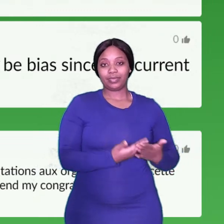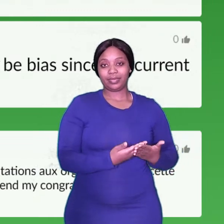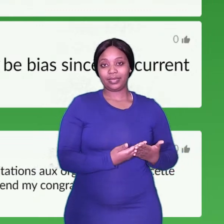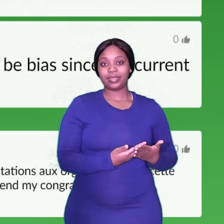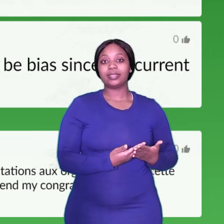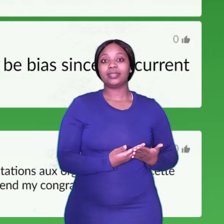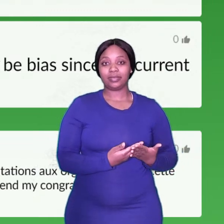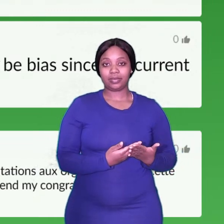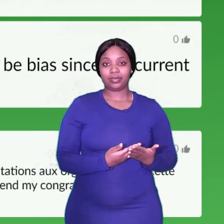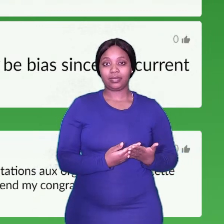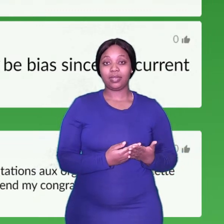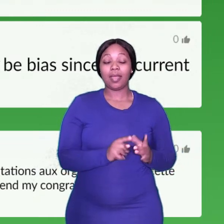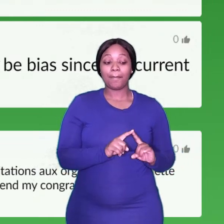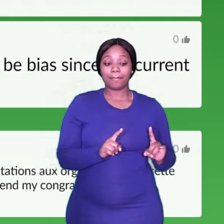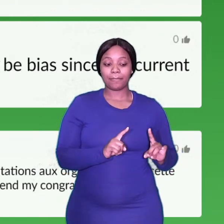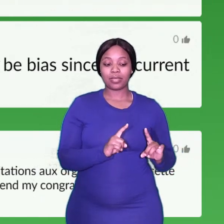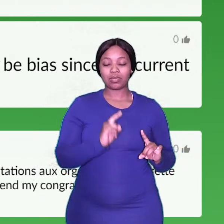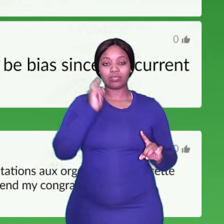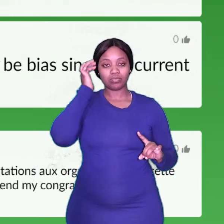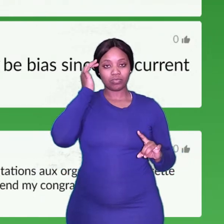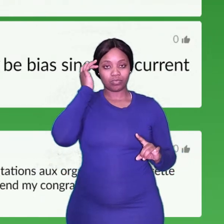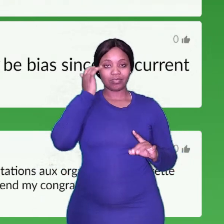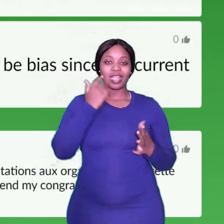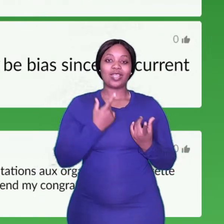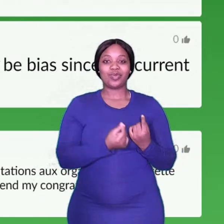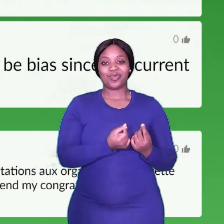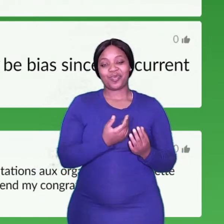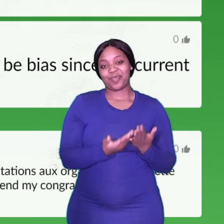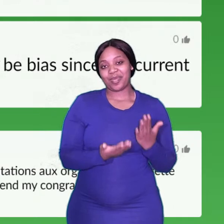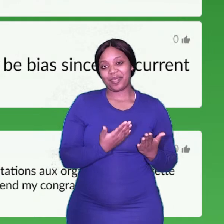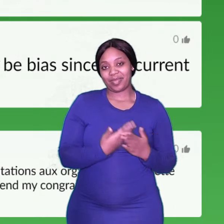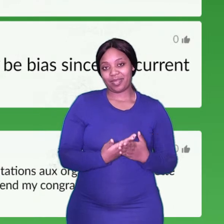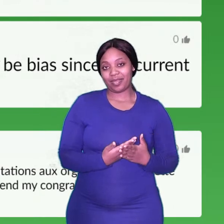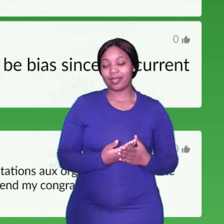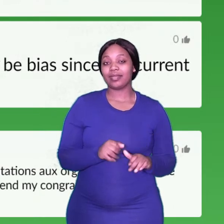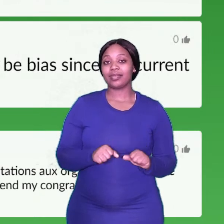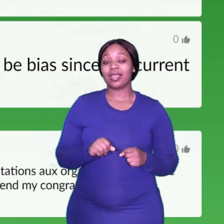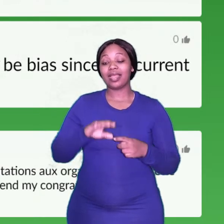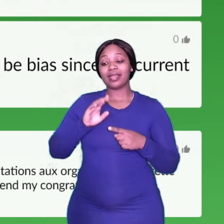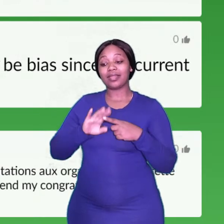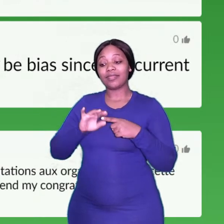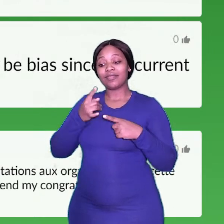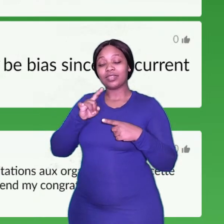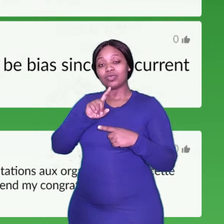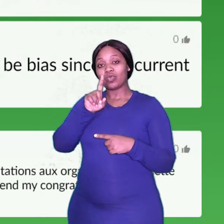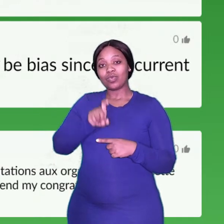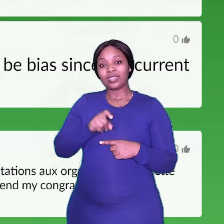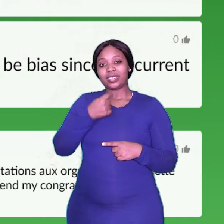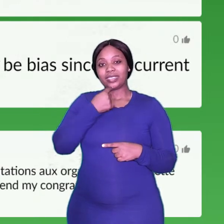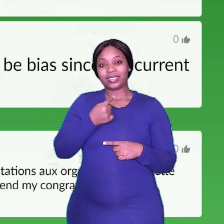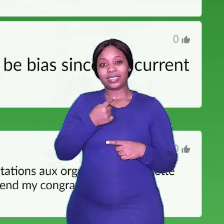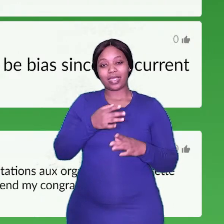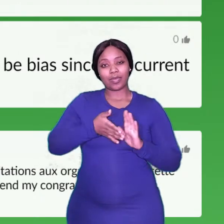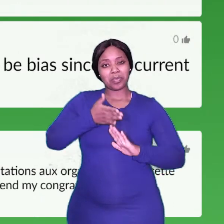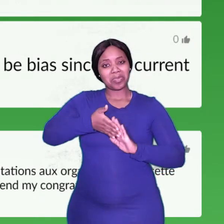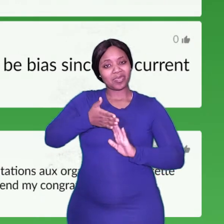certainly worth doing. And I missed the first question. It said how to operationalize the